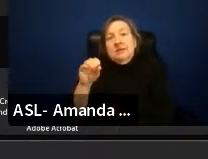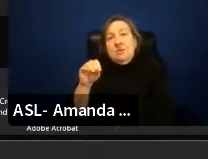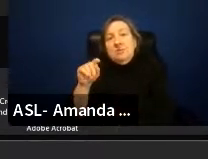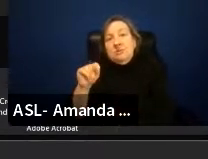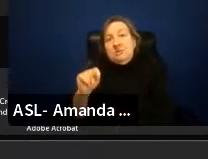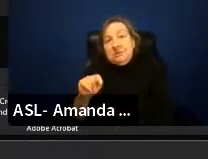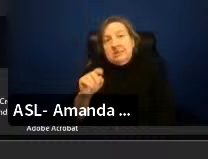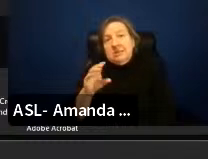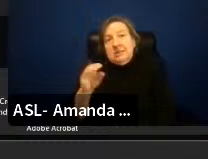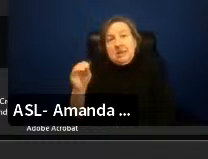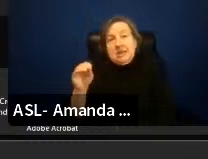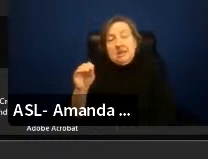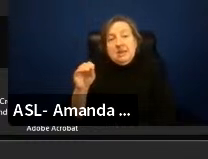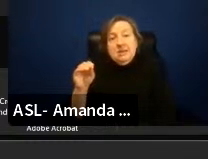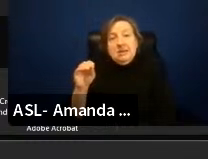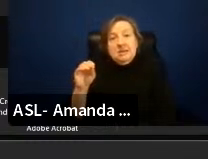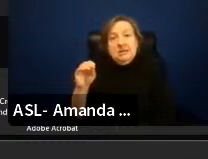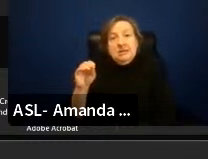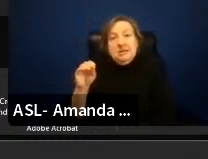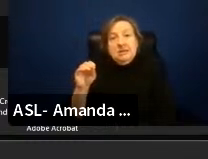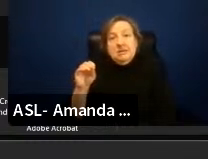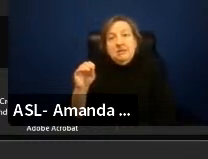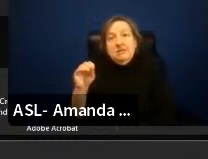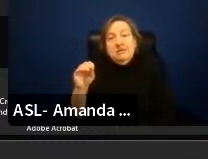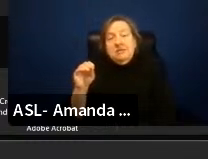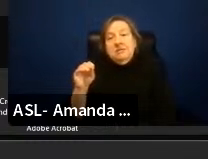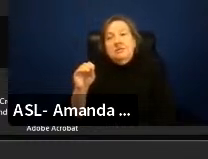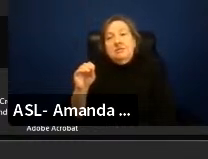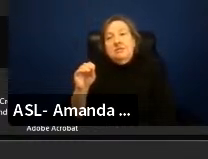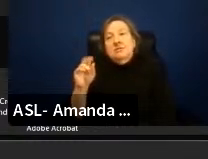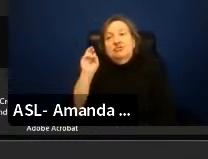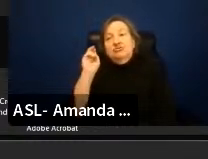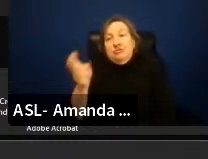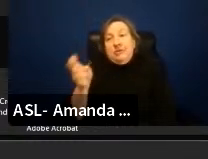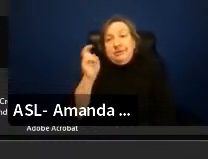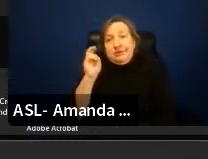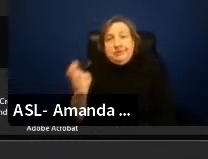well as transit agencies,